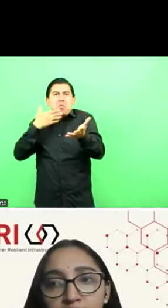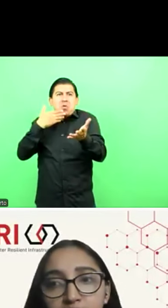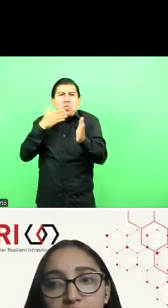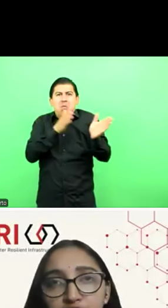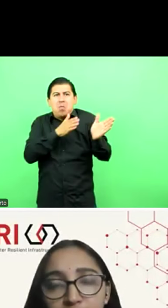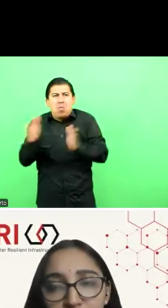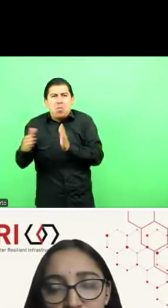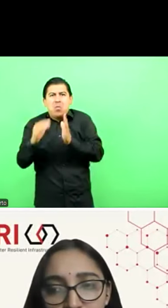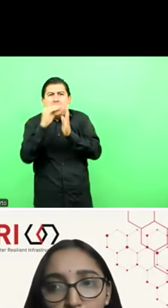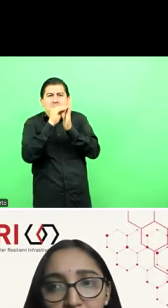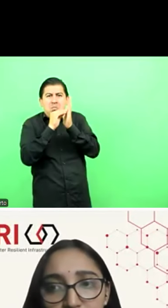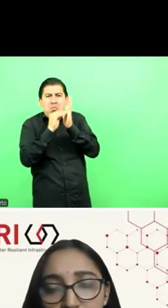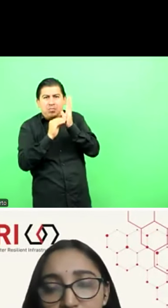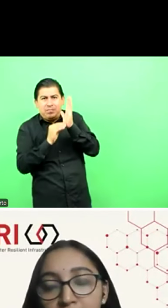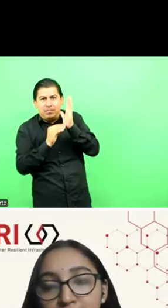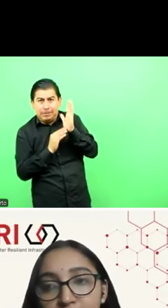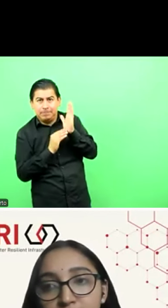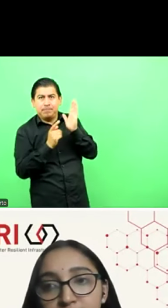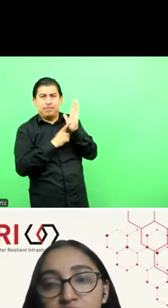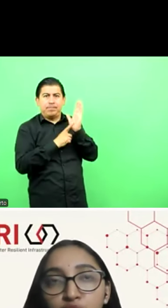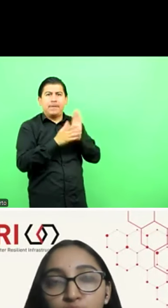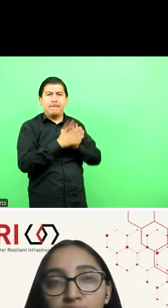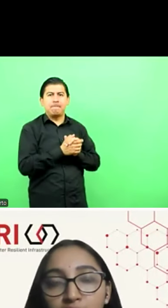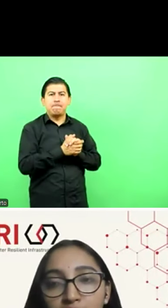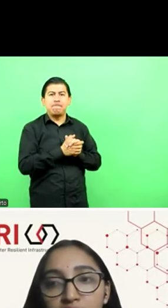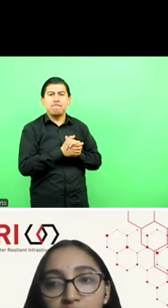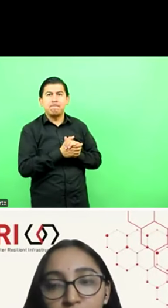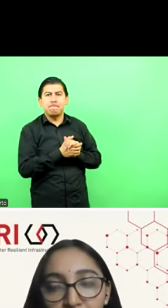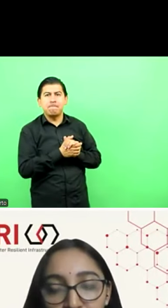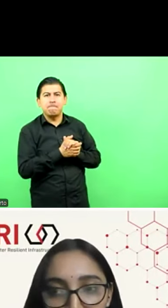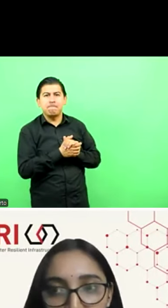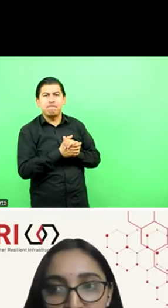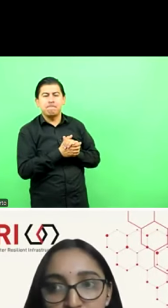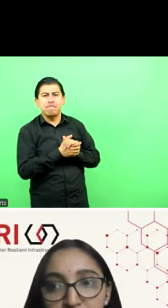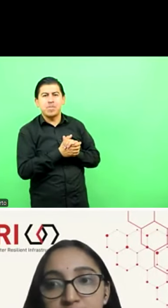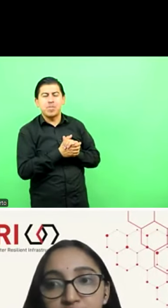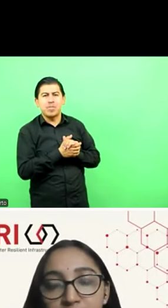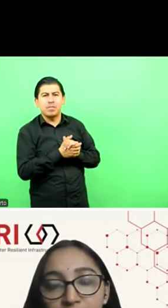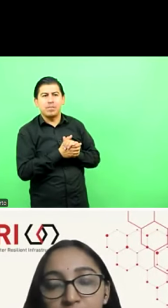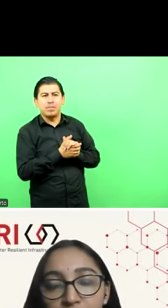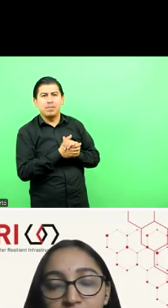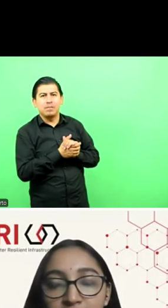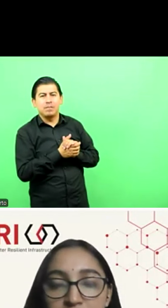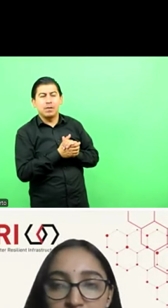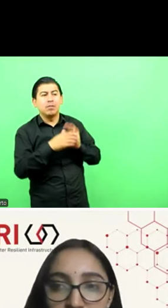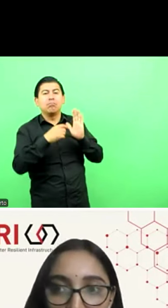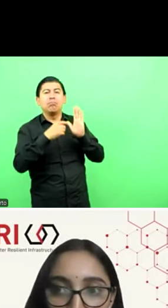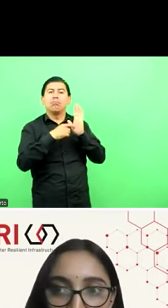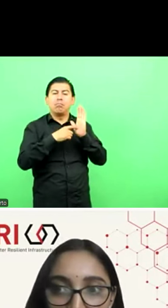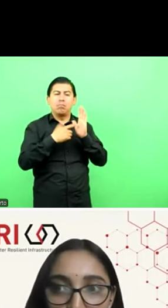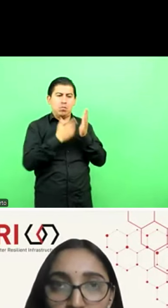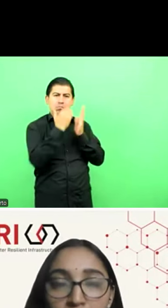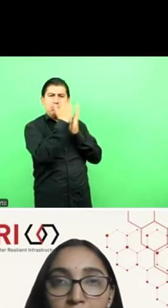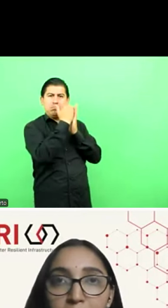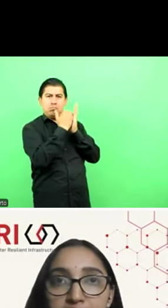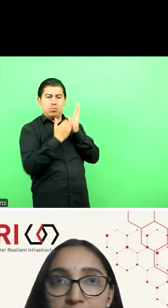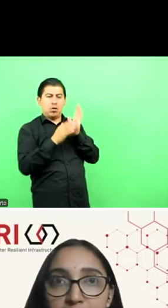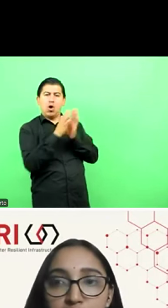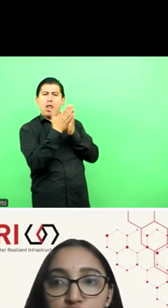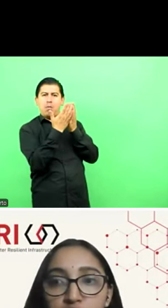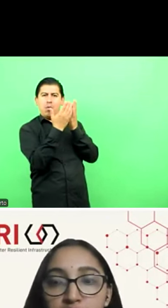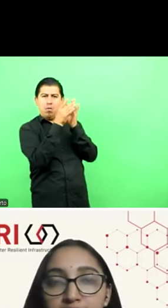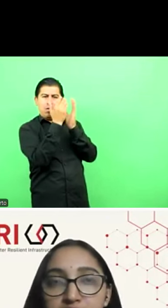informed infrastructure operations and maintenance, we have a community of practitioners where we convene experts across the globe,